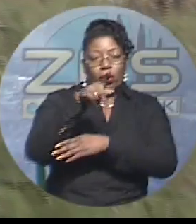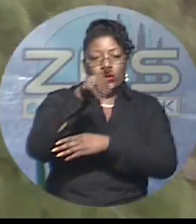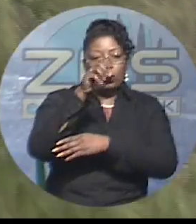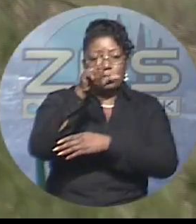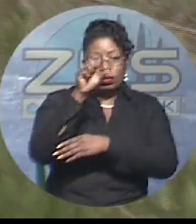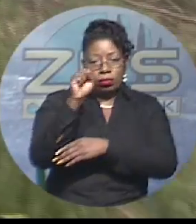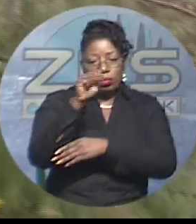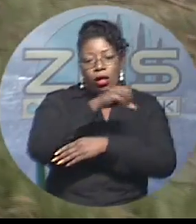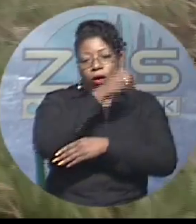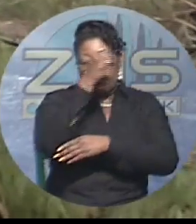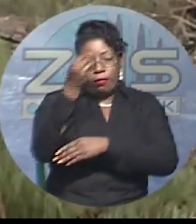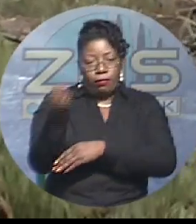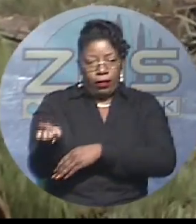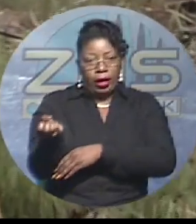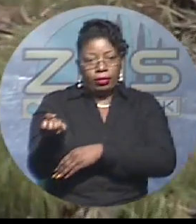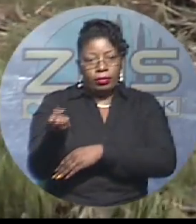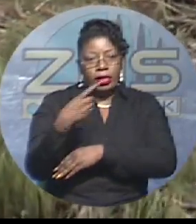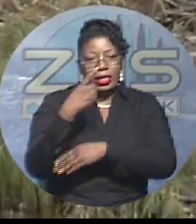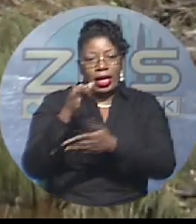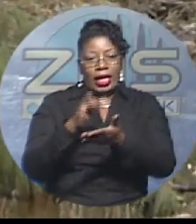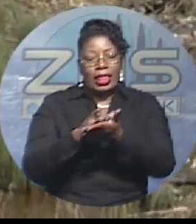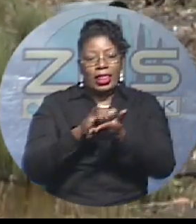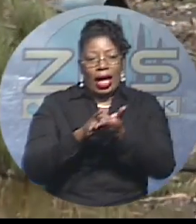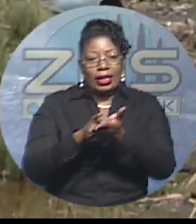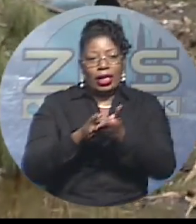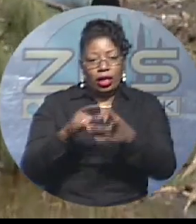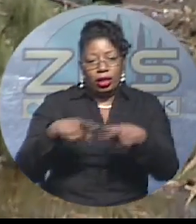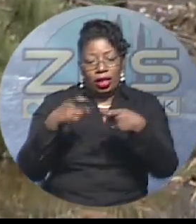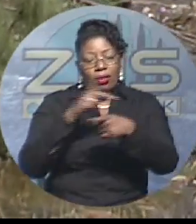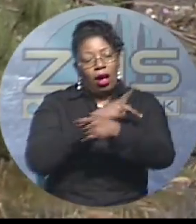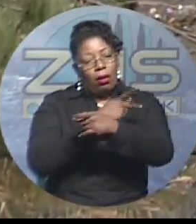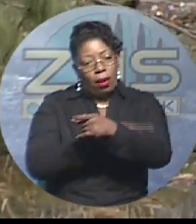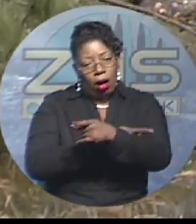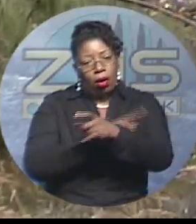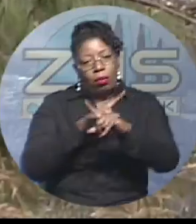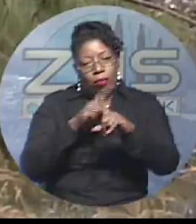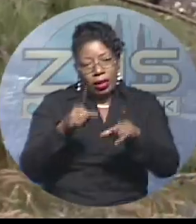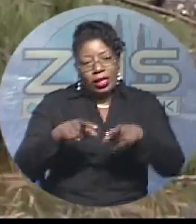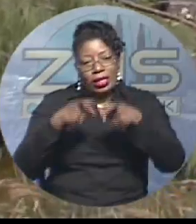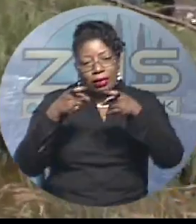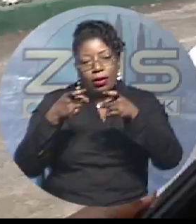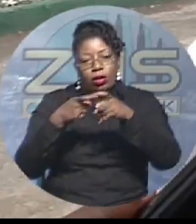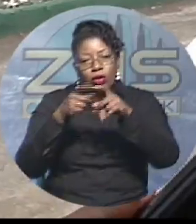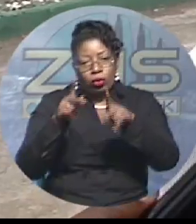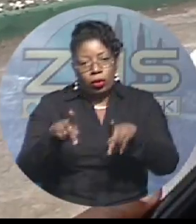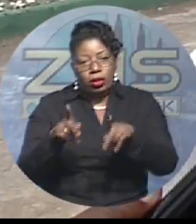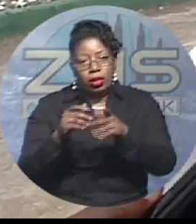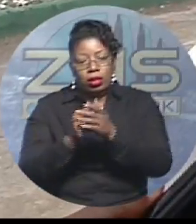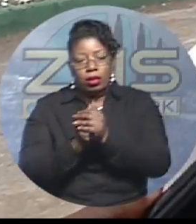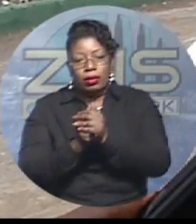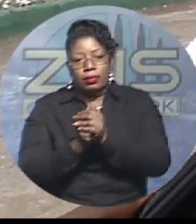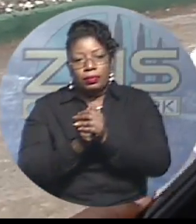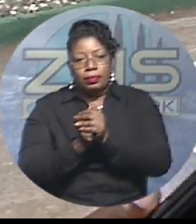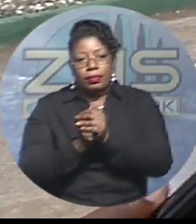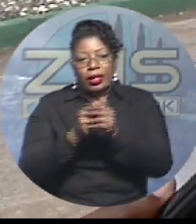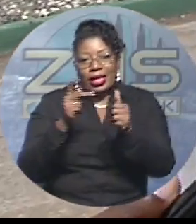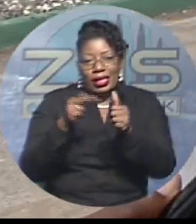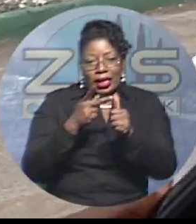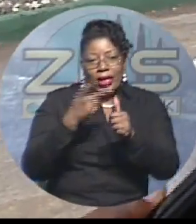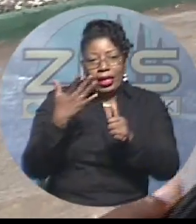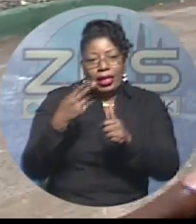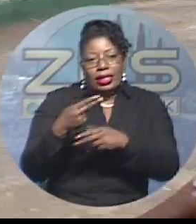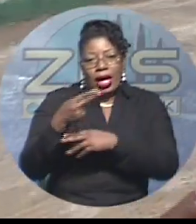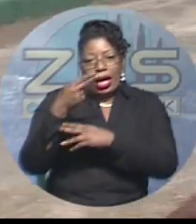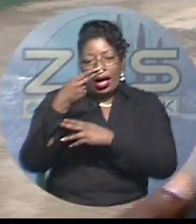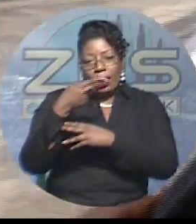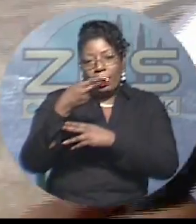company CEO Pamela Hill says although they can generate power, the challenge is getting it to customers. Second step would be the